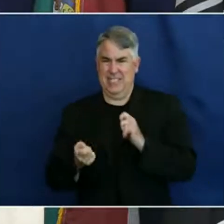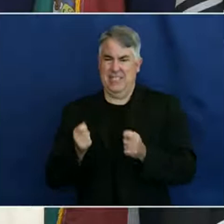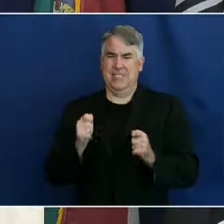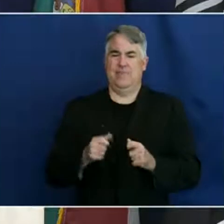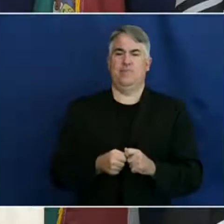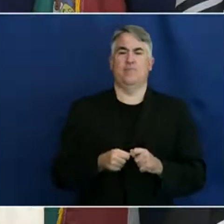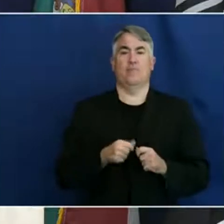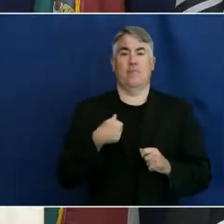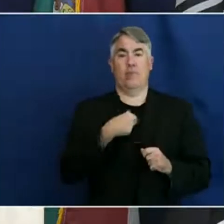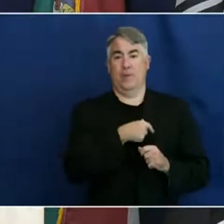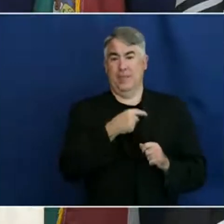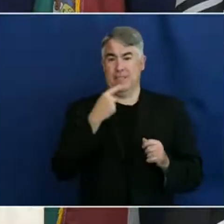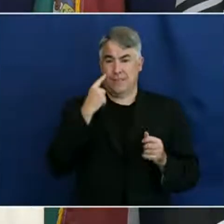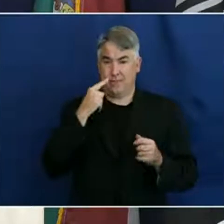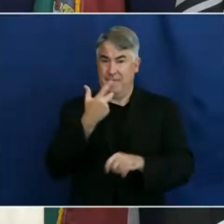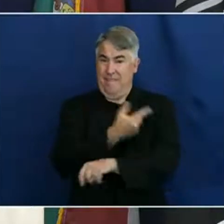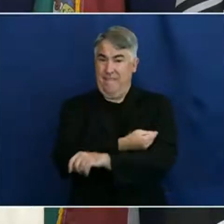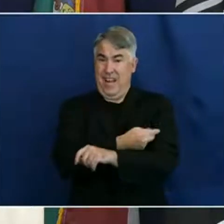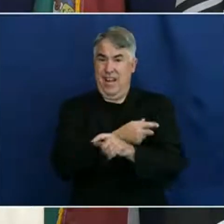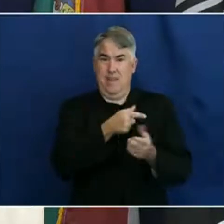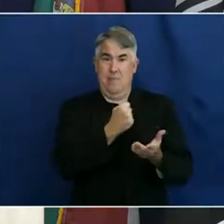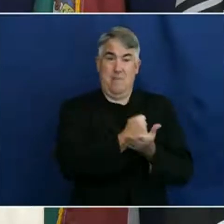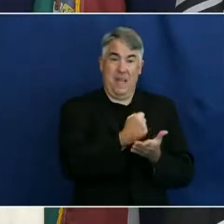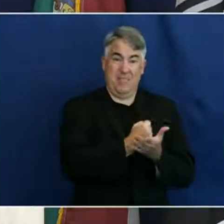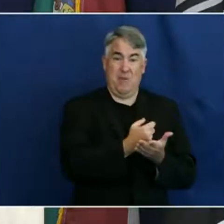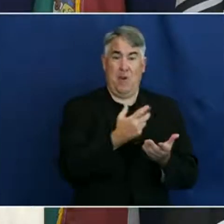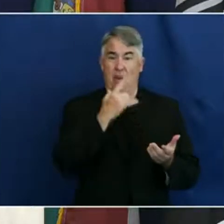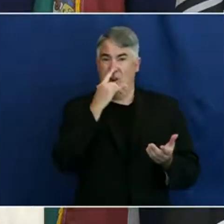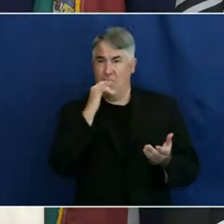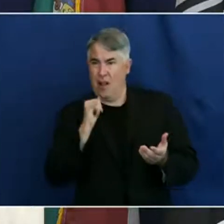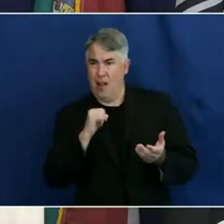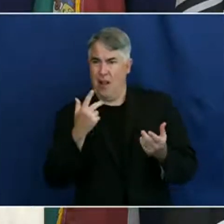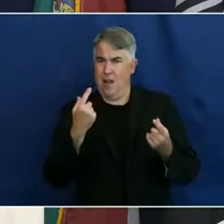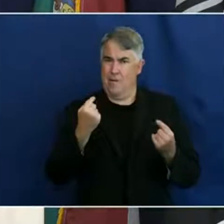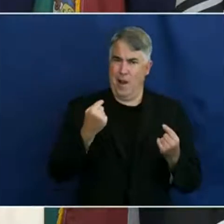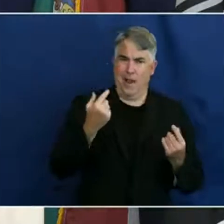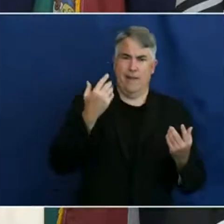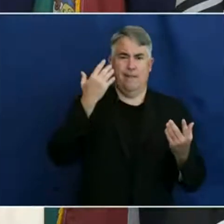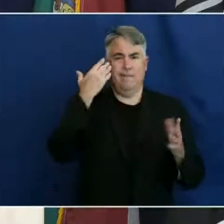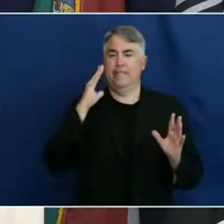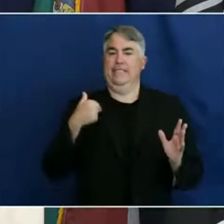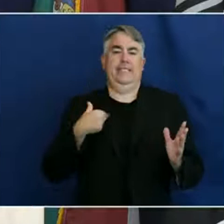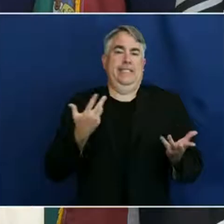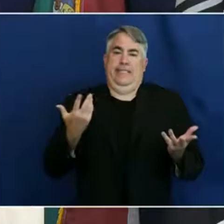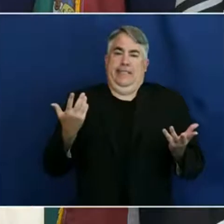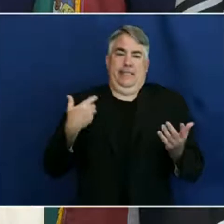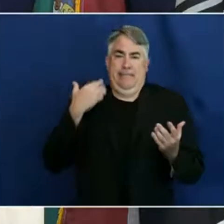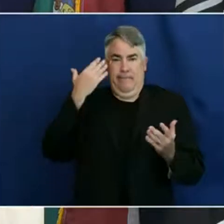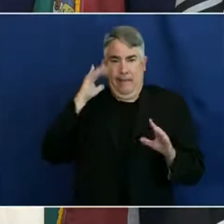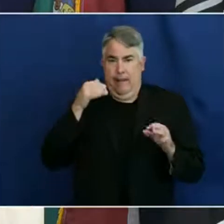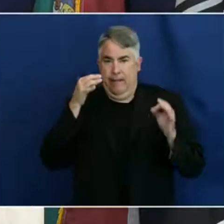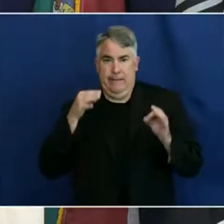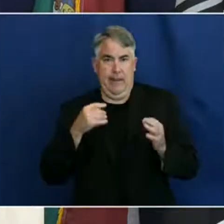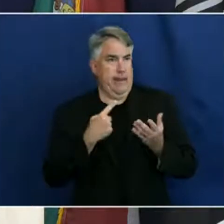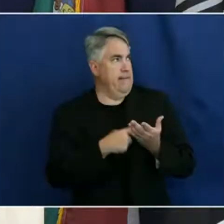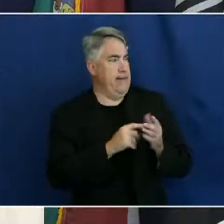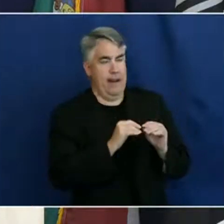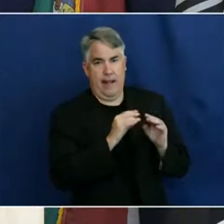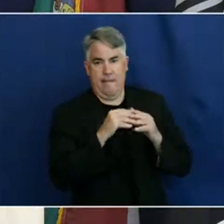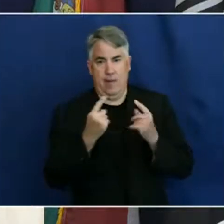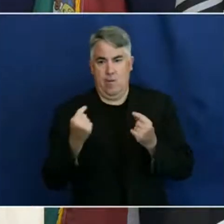this notion of kind of vaccine passports and what it would look like and how it would work. And we're still awaiting additional clarification and guidance for how we would do